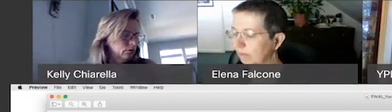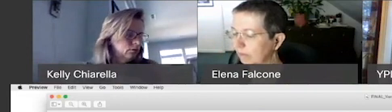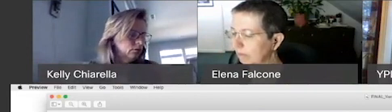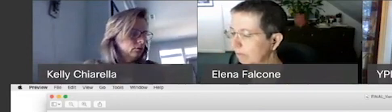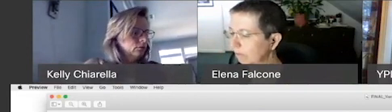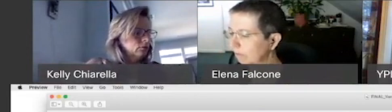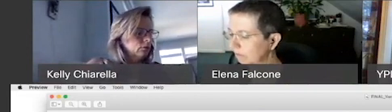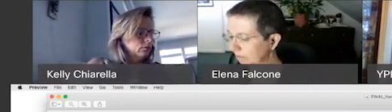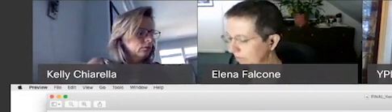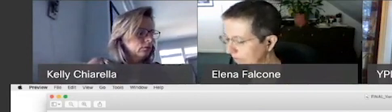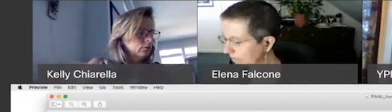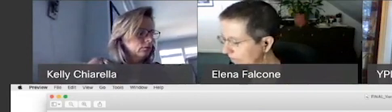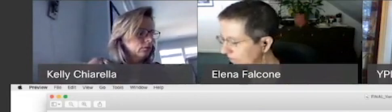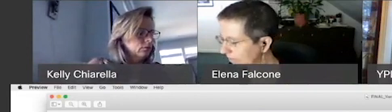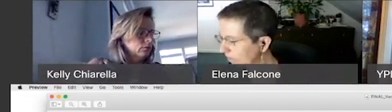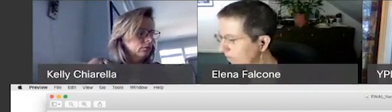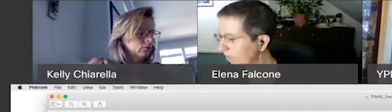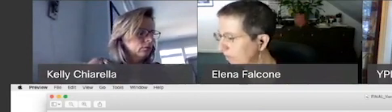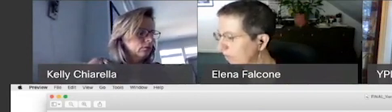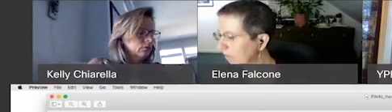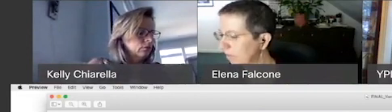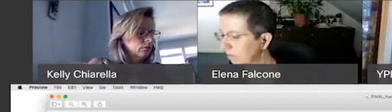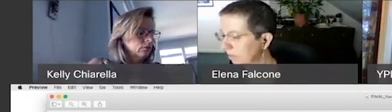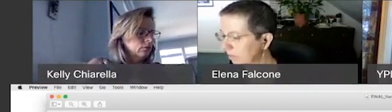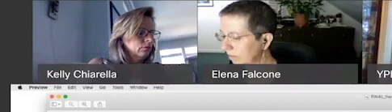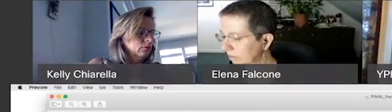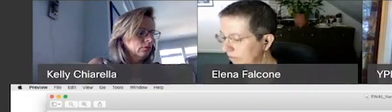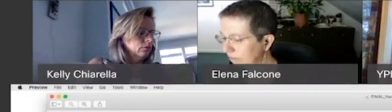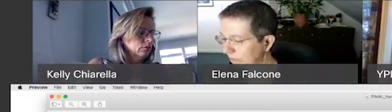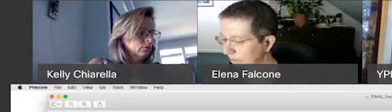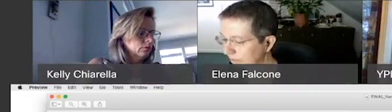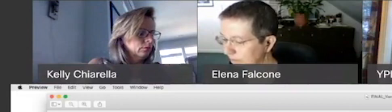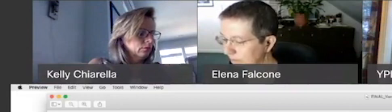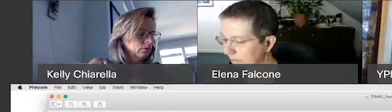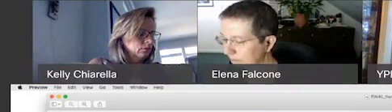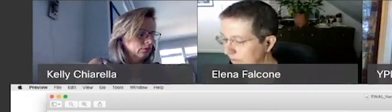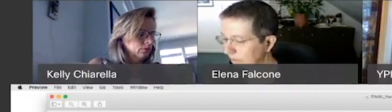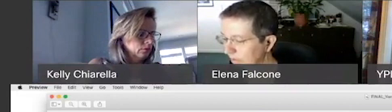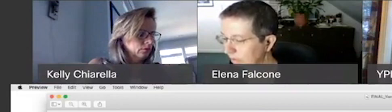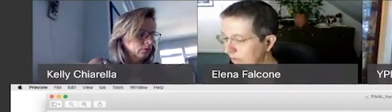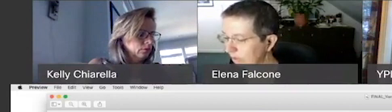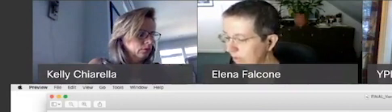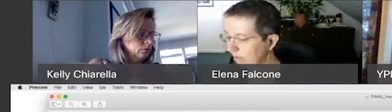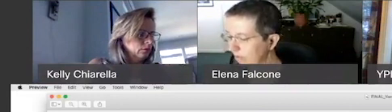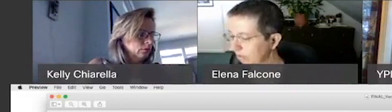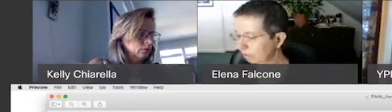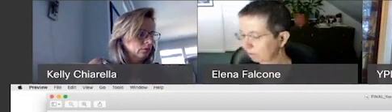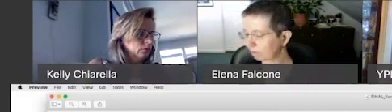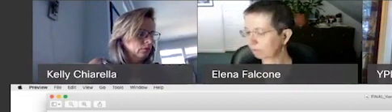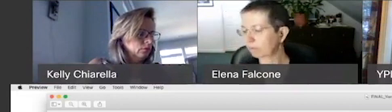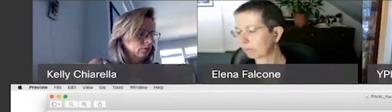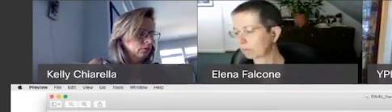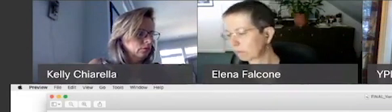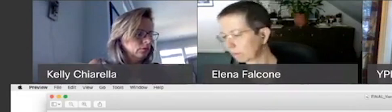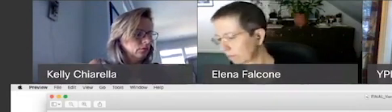money. The grandparent scam, where the caller would say he's your grandson, he's been arrested in a foreign country, he needs bail money real quick.